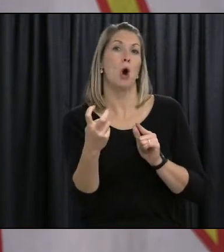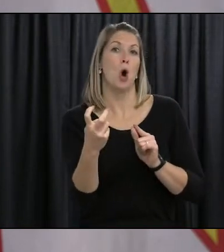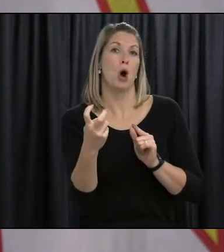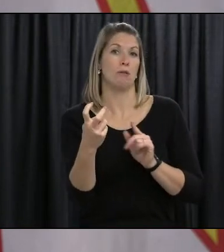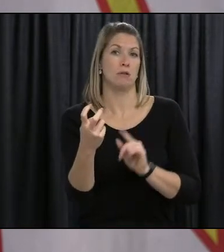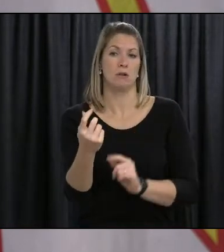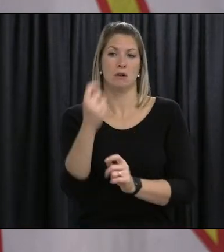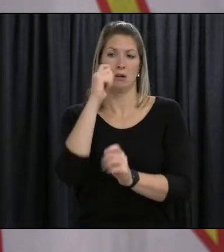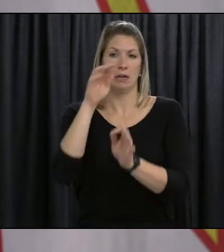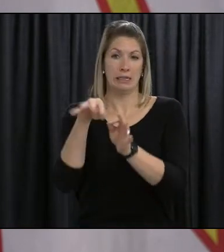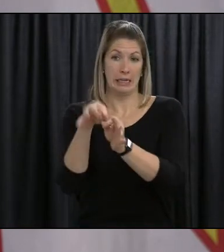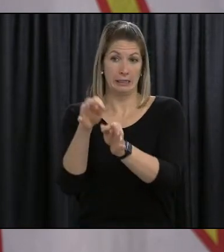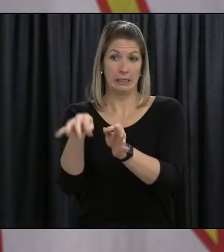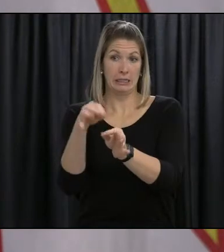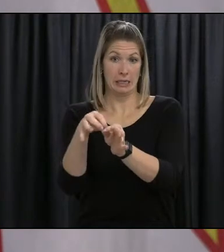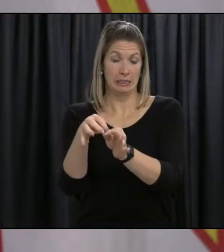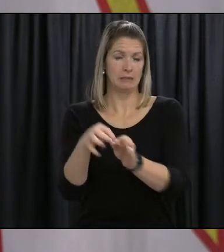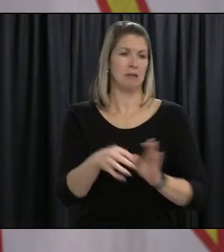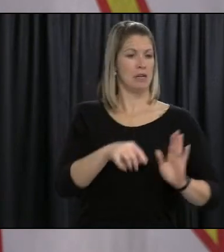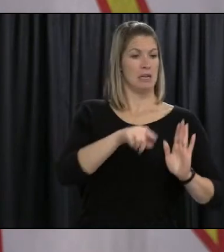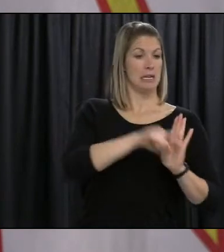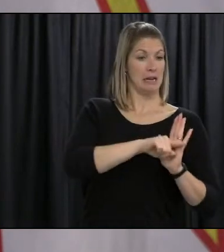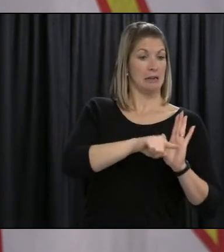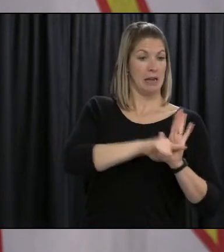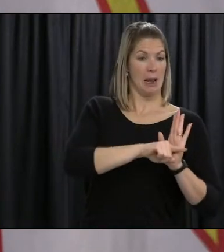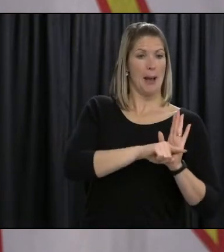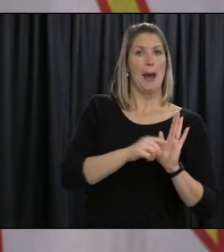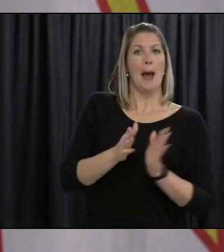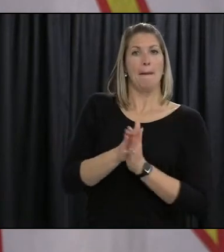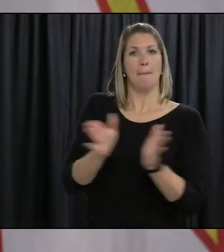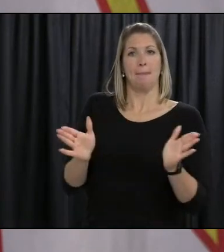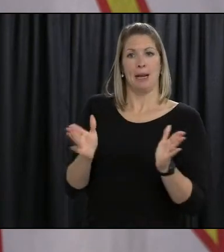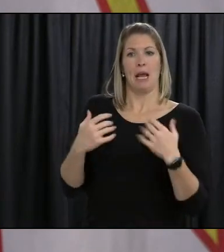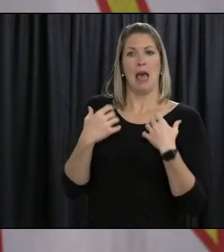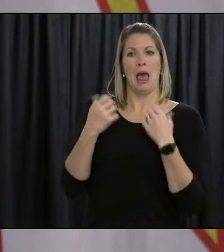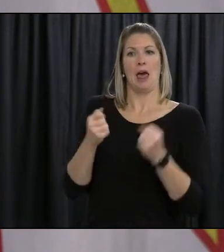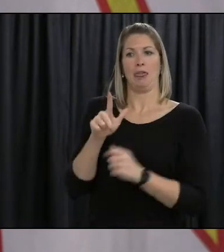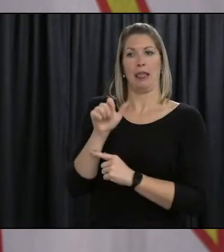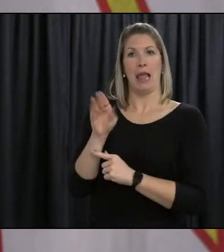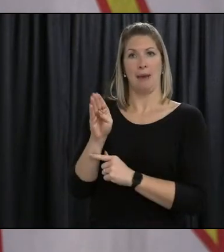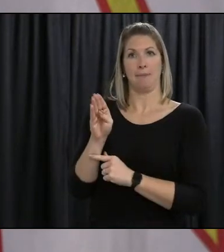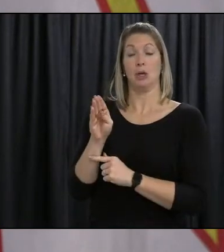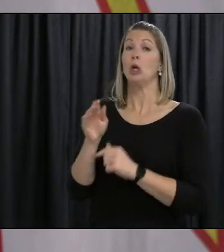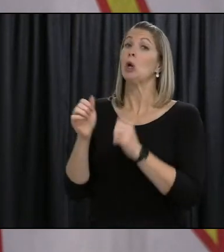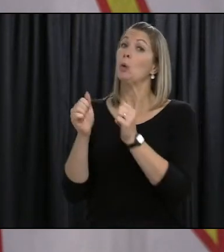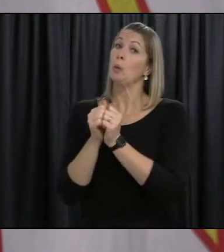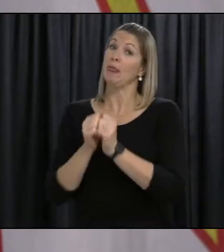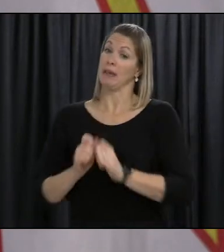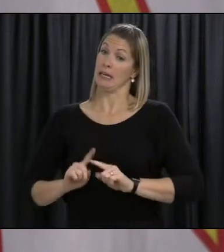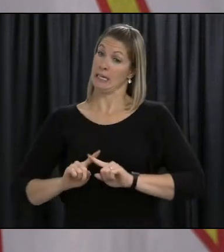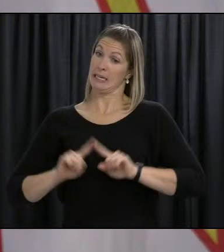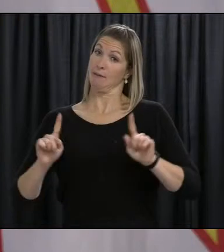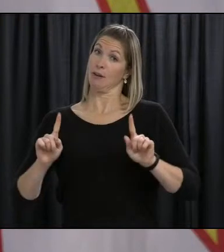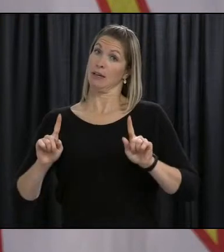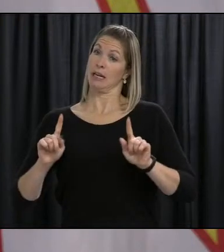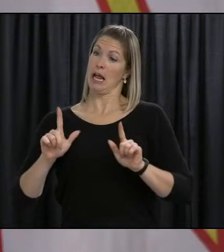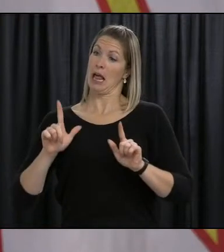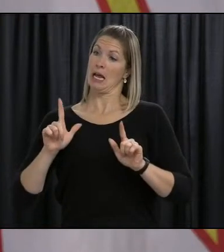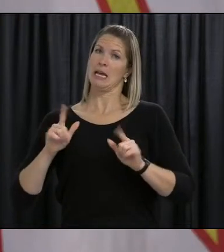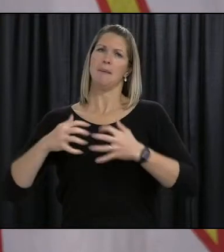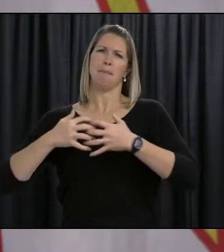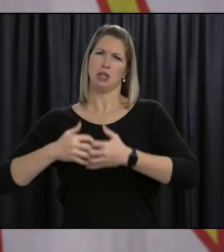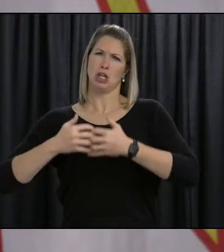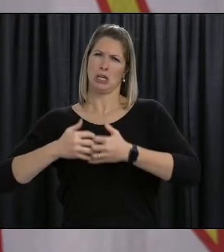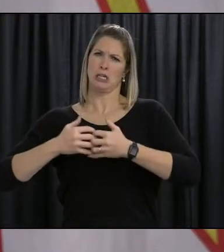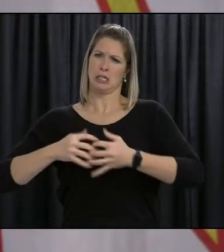Both of those samples were tested at the public health lab on 2 different what we call lab platforms, so 2 different